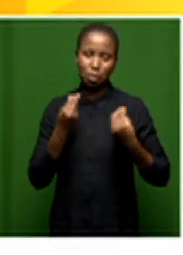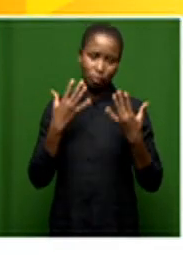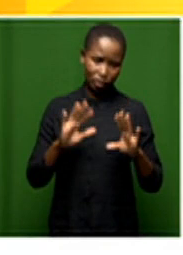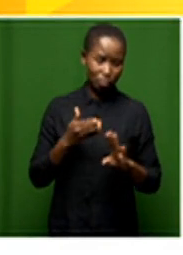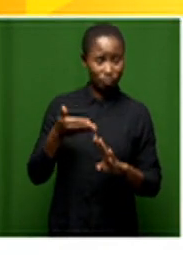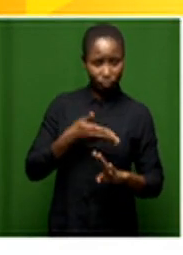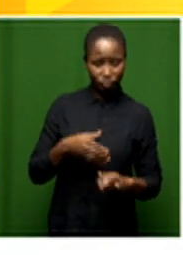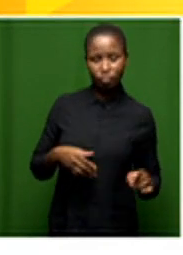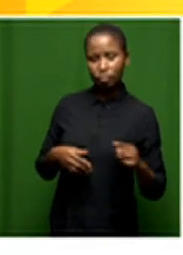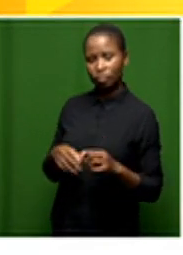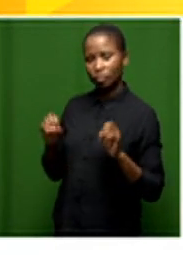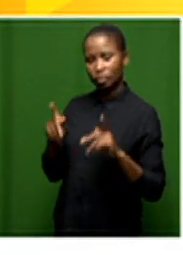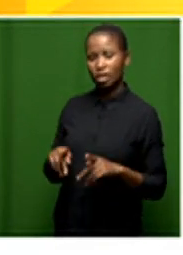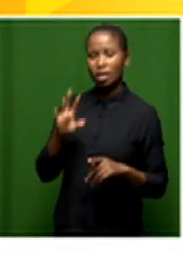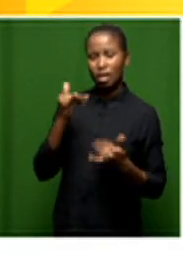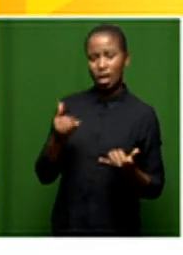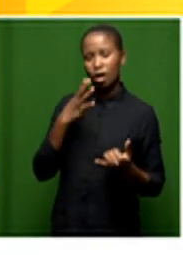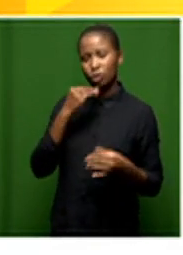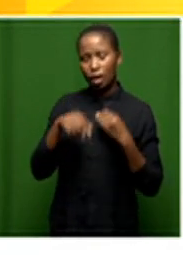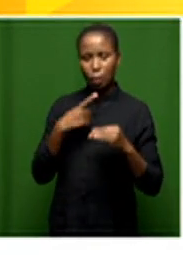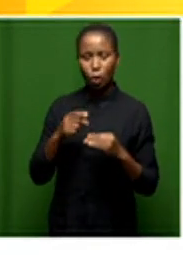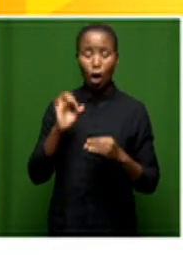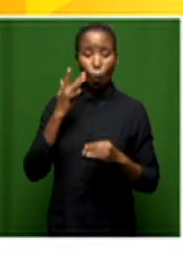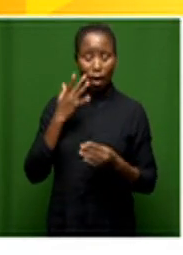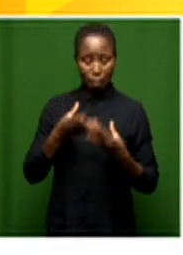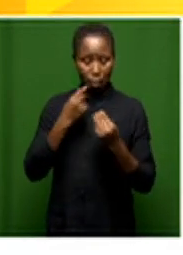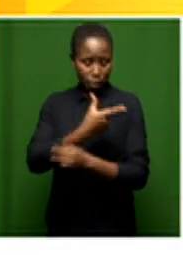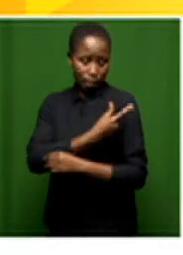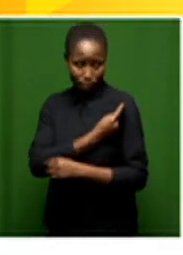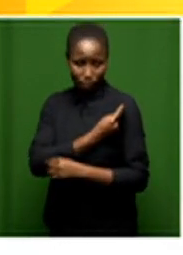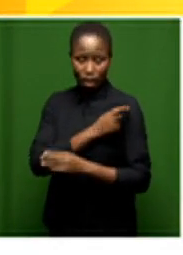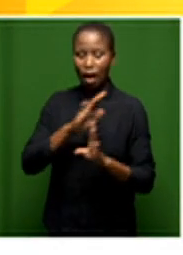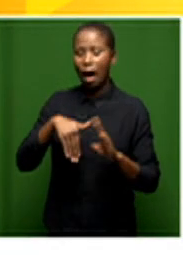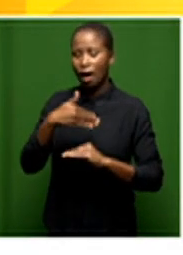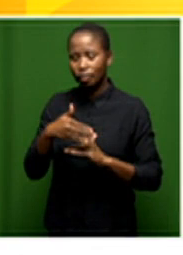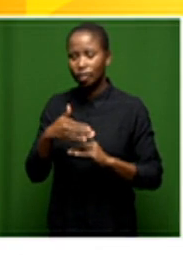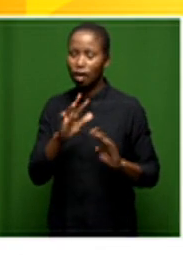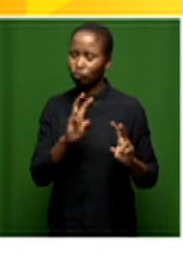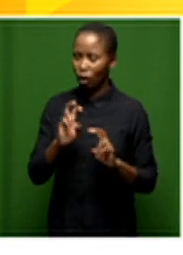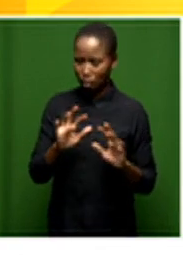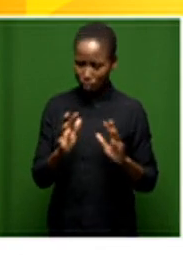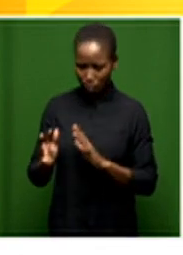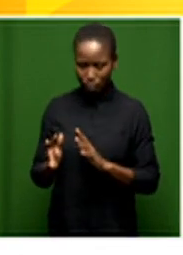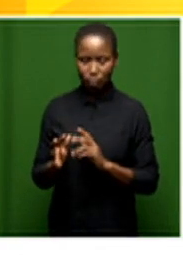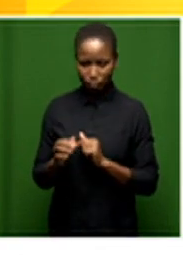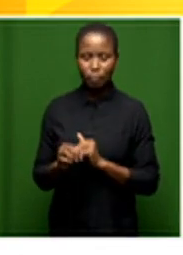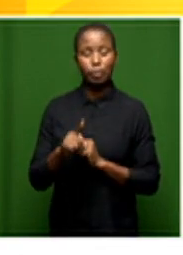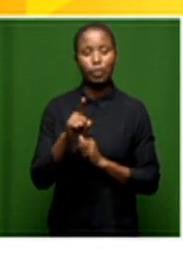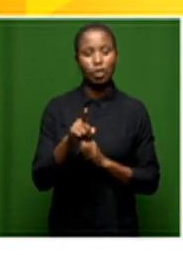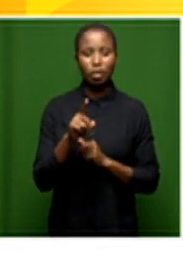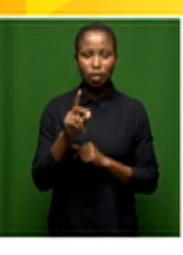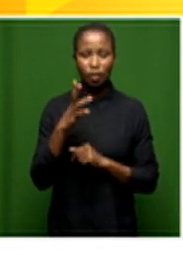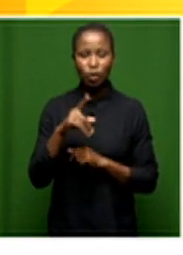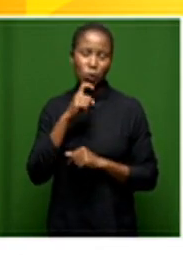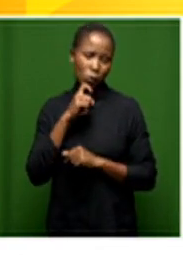Obviously, Dr. Siddiqui, the US have been administering the vaccines for a slightly longer period. You've used, obviously, I